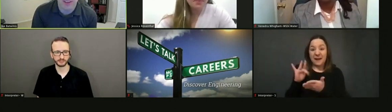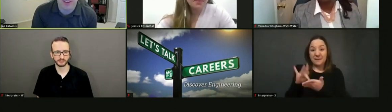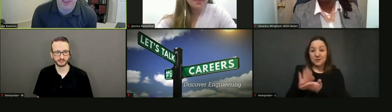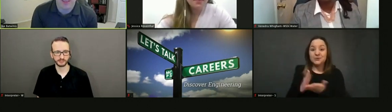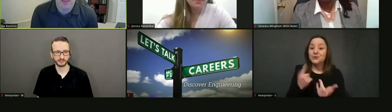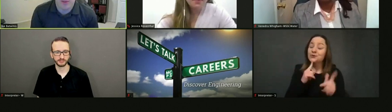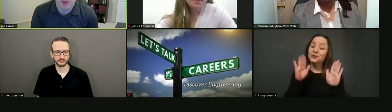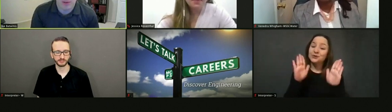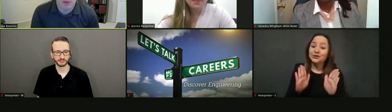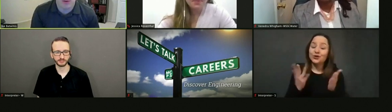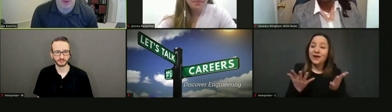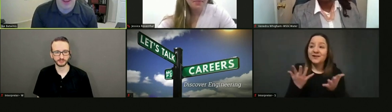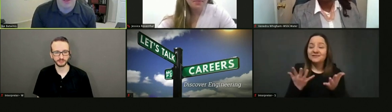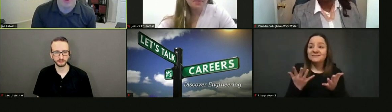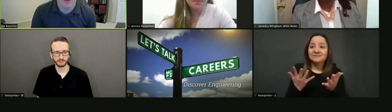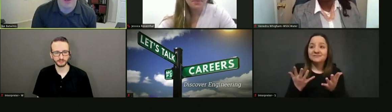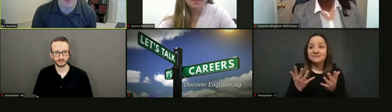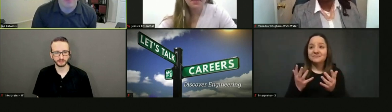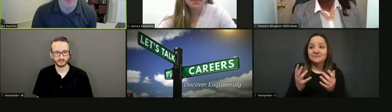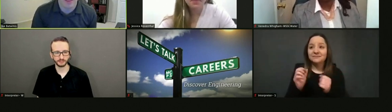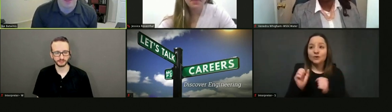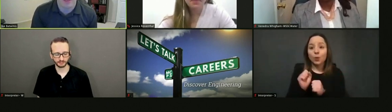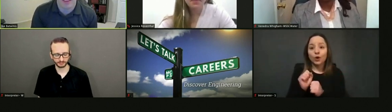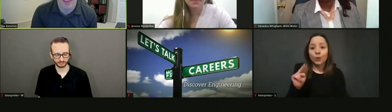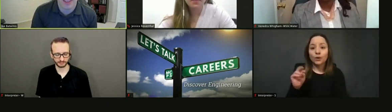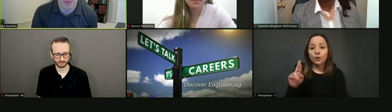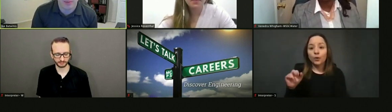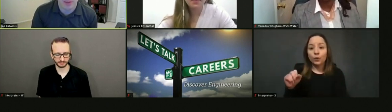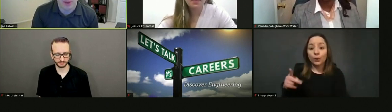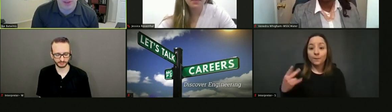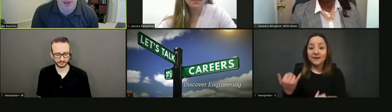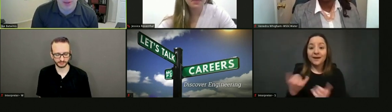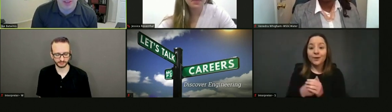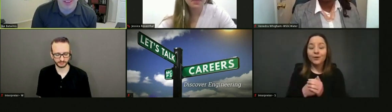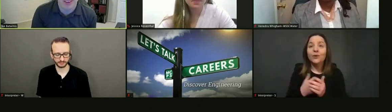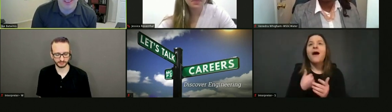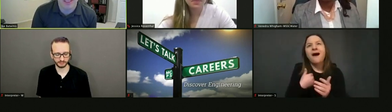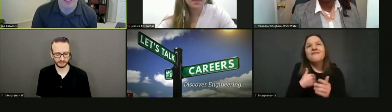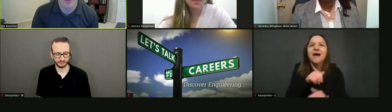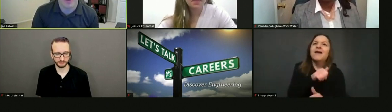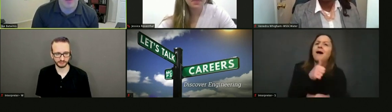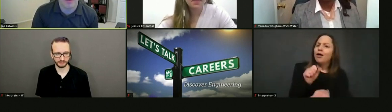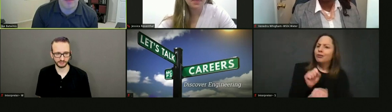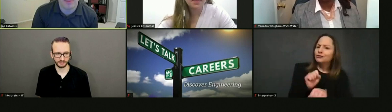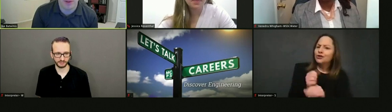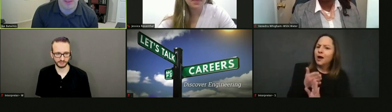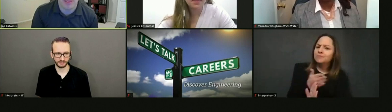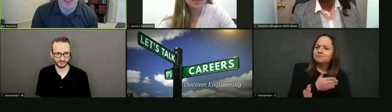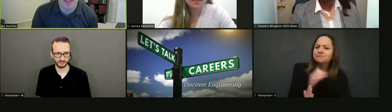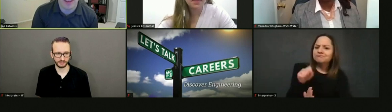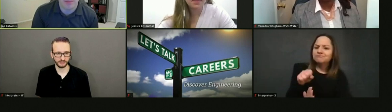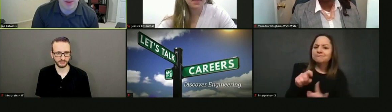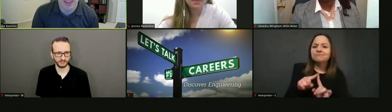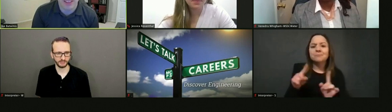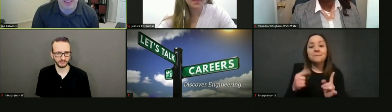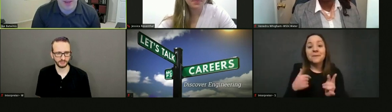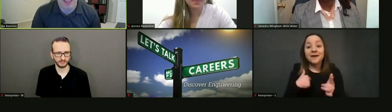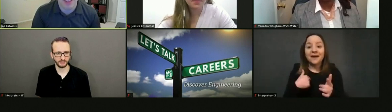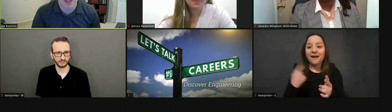great. Work for Northrop now. I've had some other jobs here and there, but I've